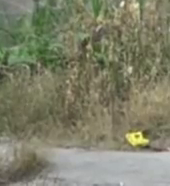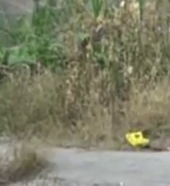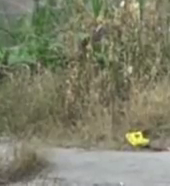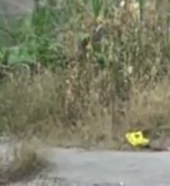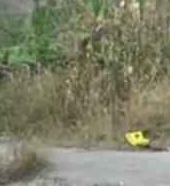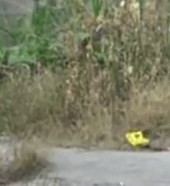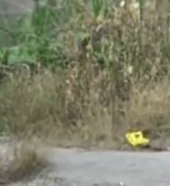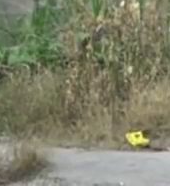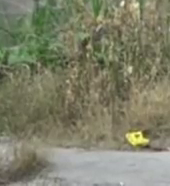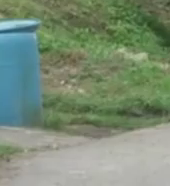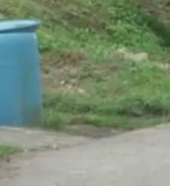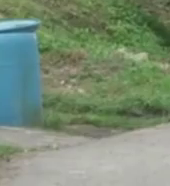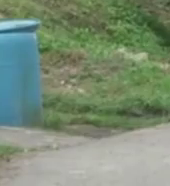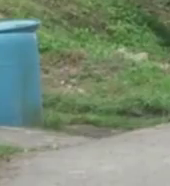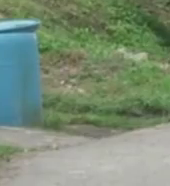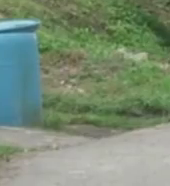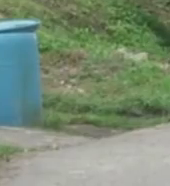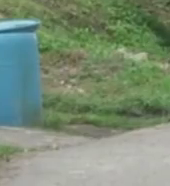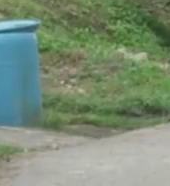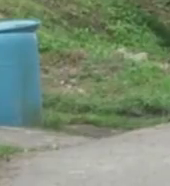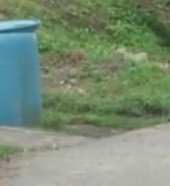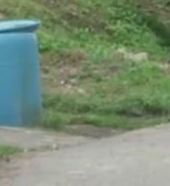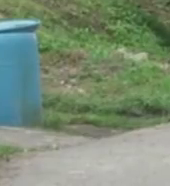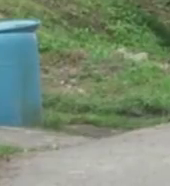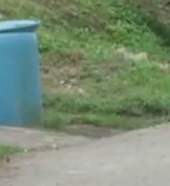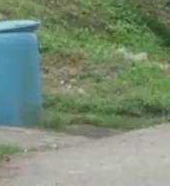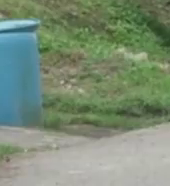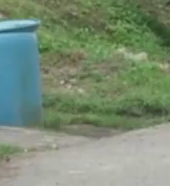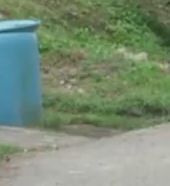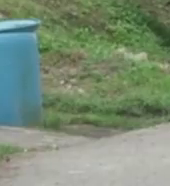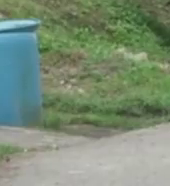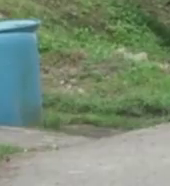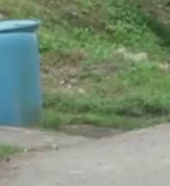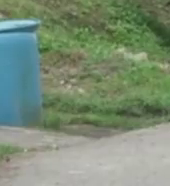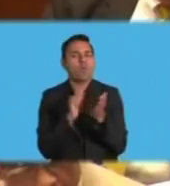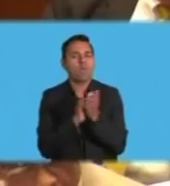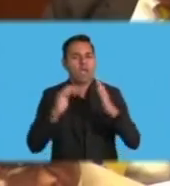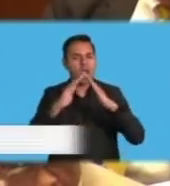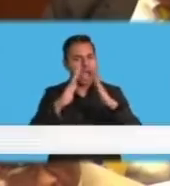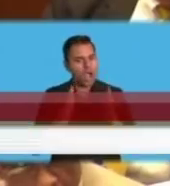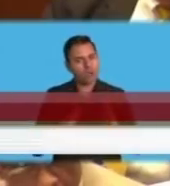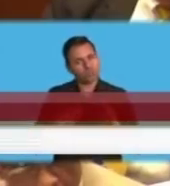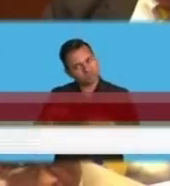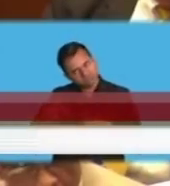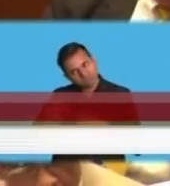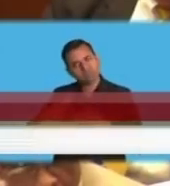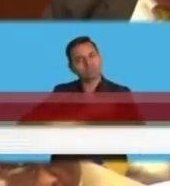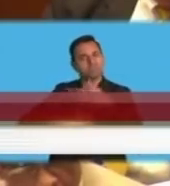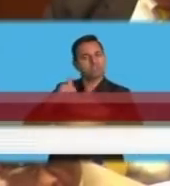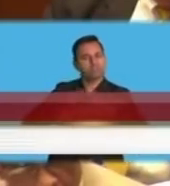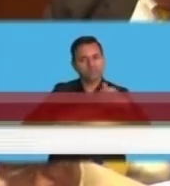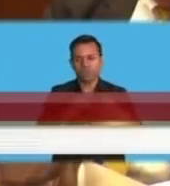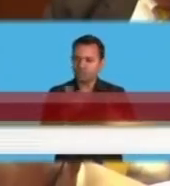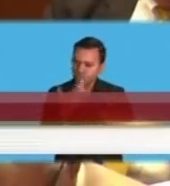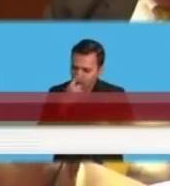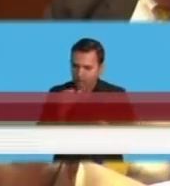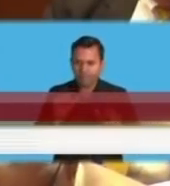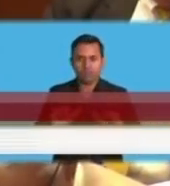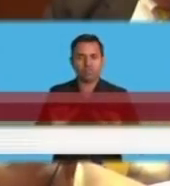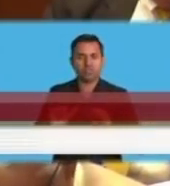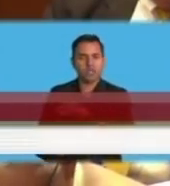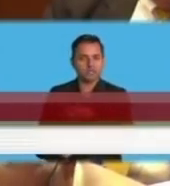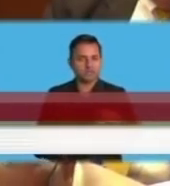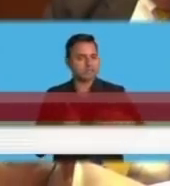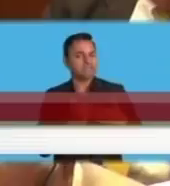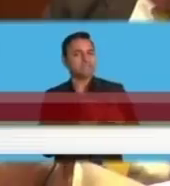the plight of the squatters. This set the tone for a heated debate which followed. To end by stating once again that this government has